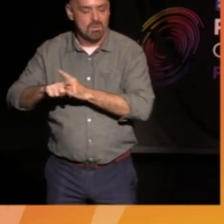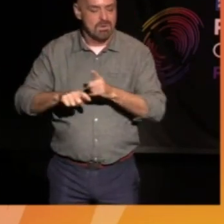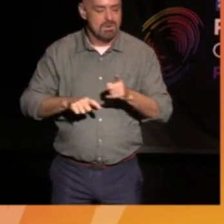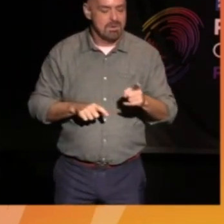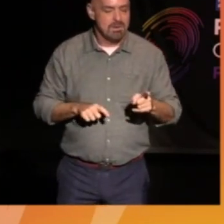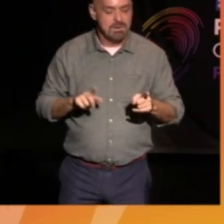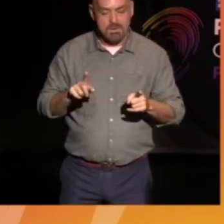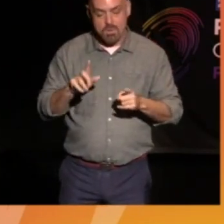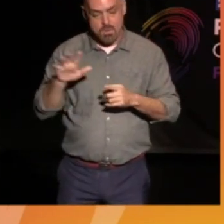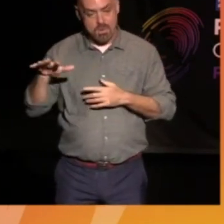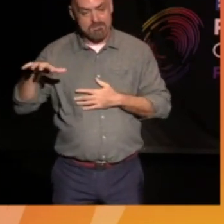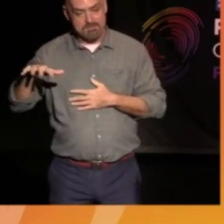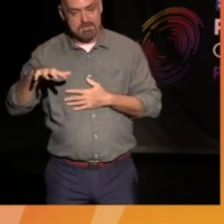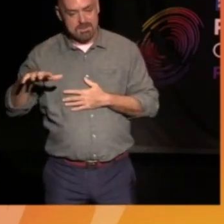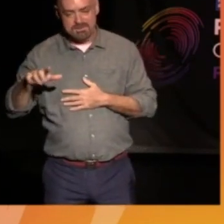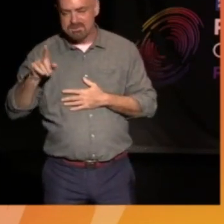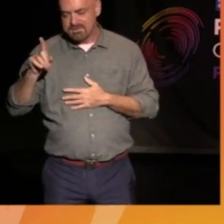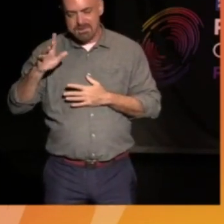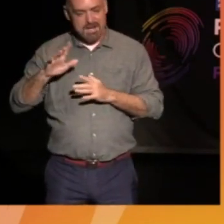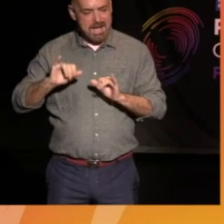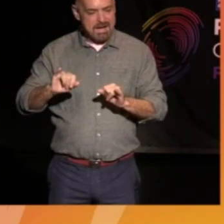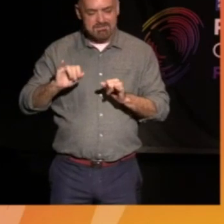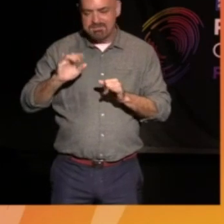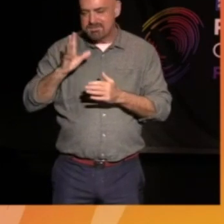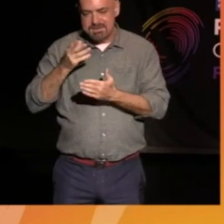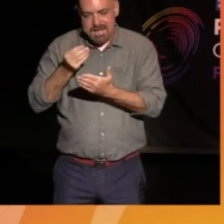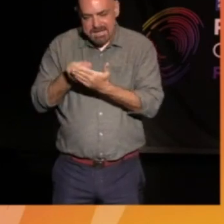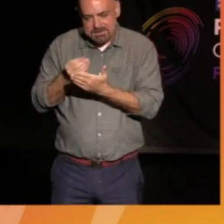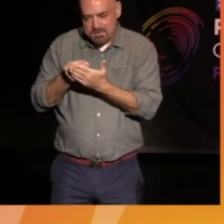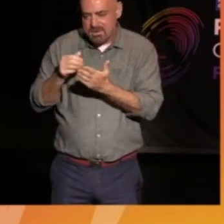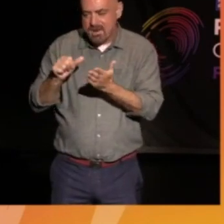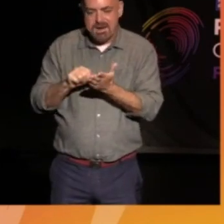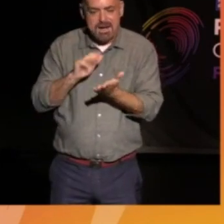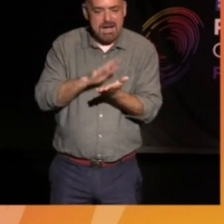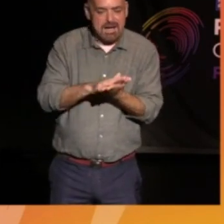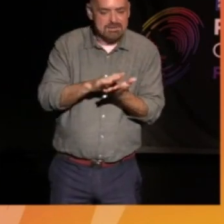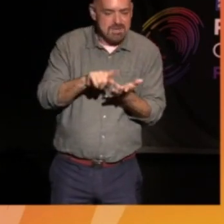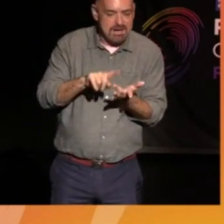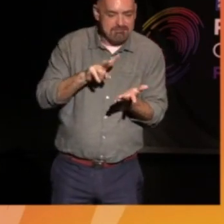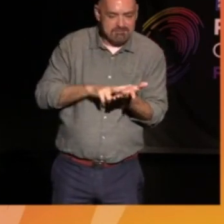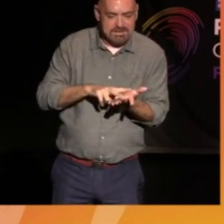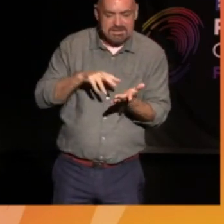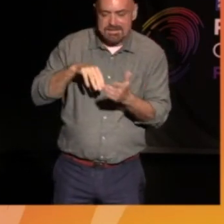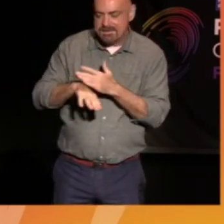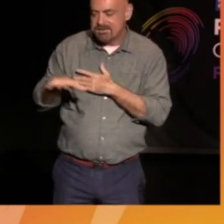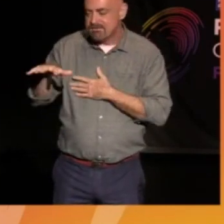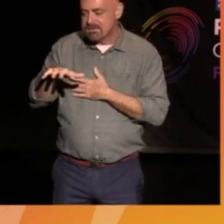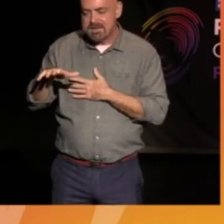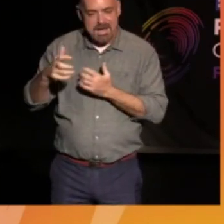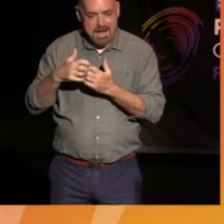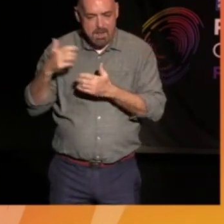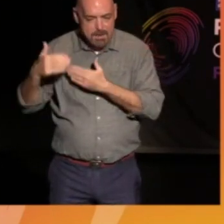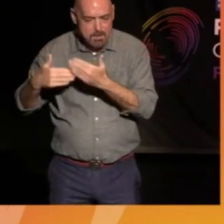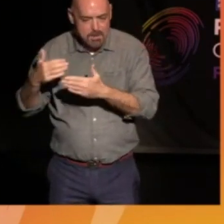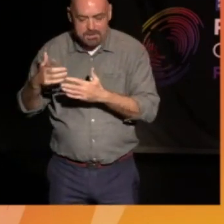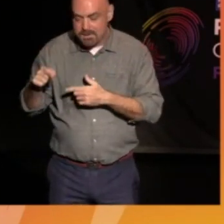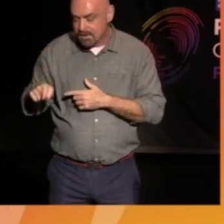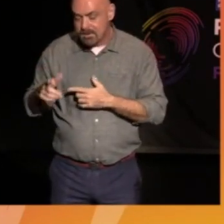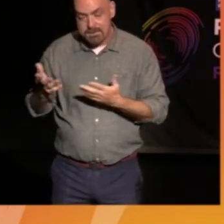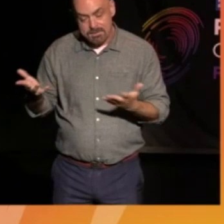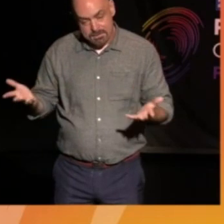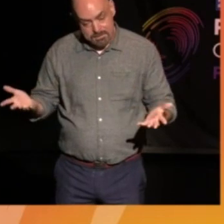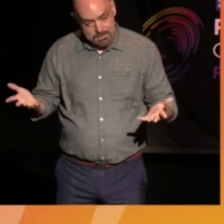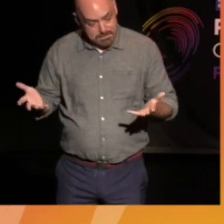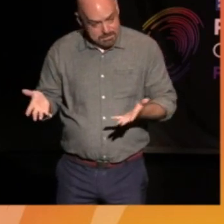have serious economic problems and HIV in the family, then can't work, how do the families